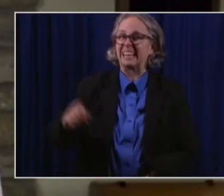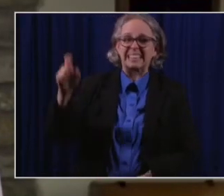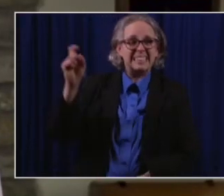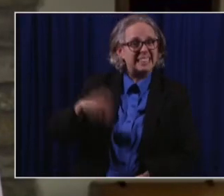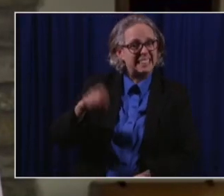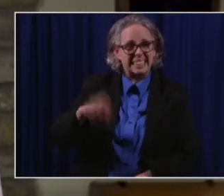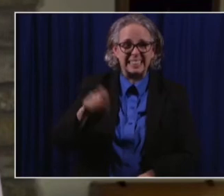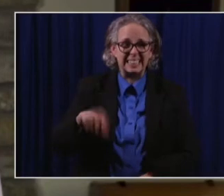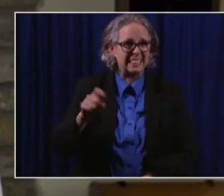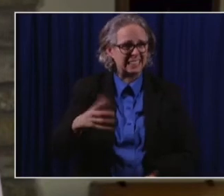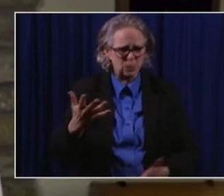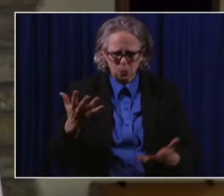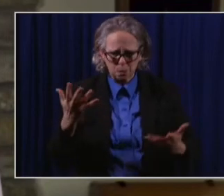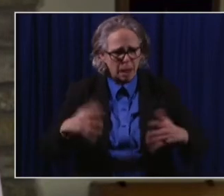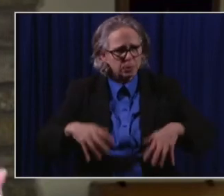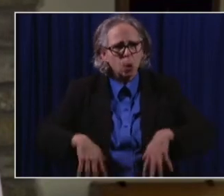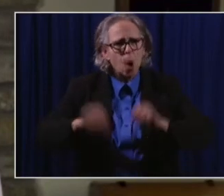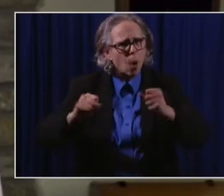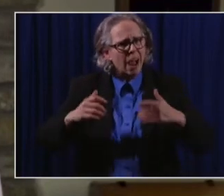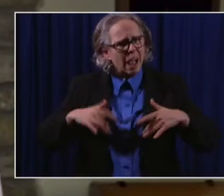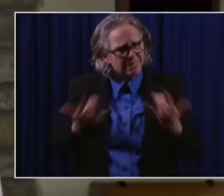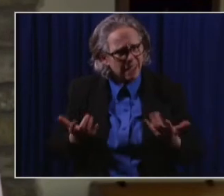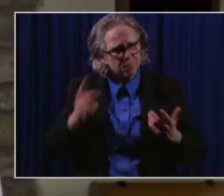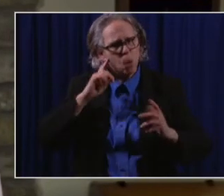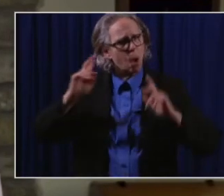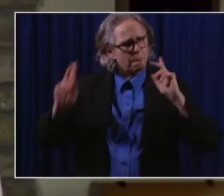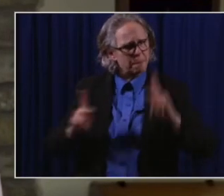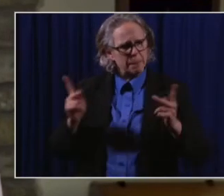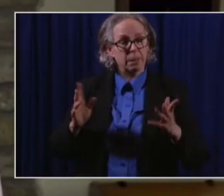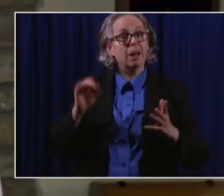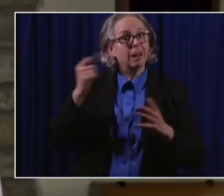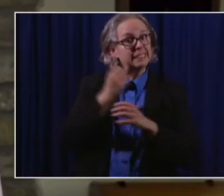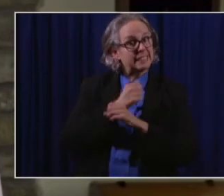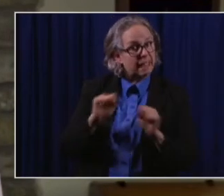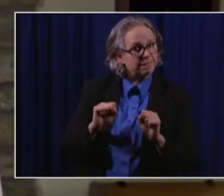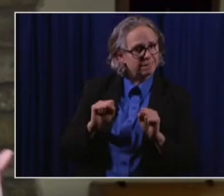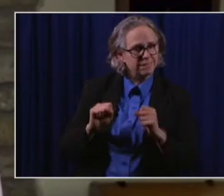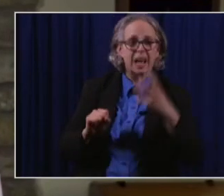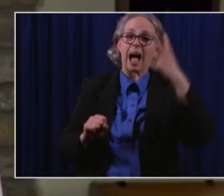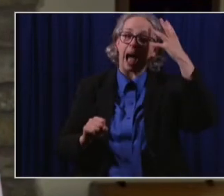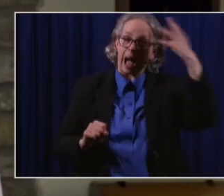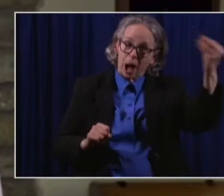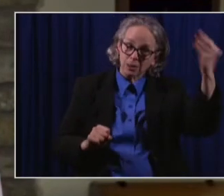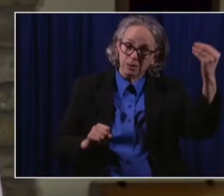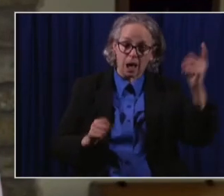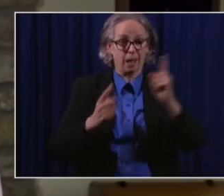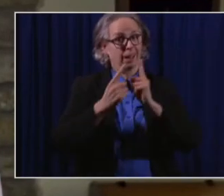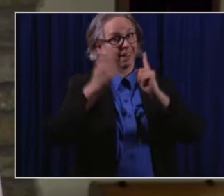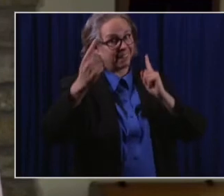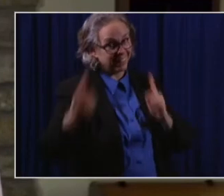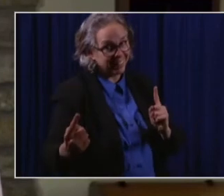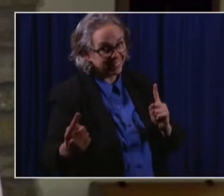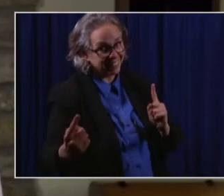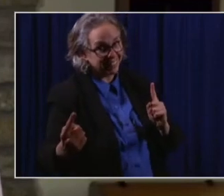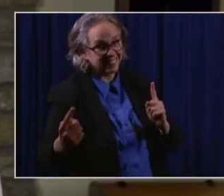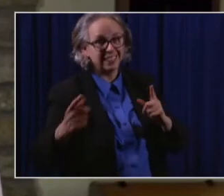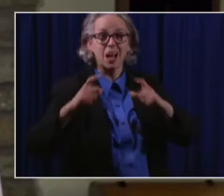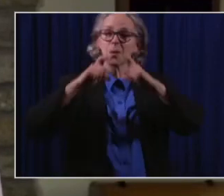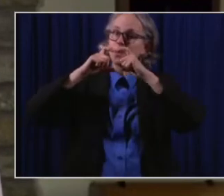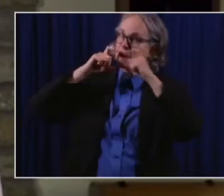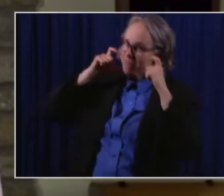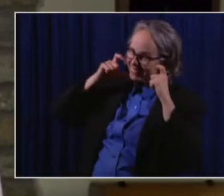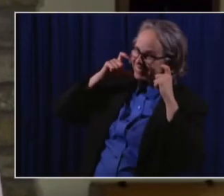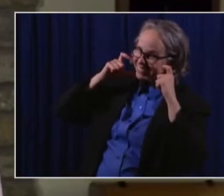distance. We need to try to do them outside. And we need to, have strict adherence to wearing a